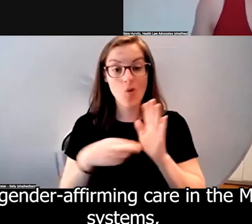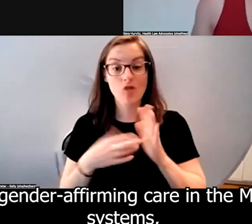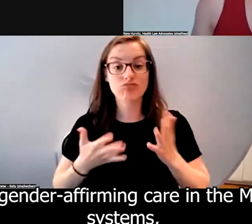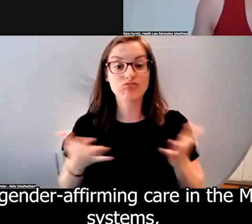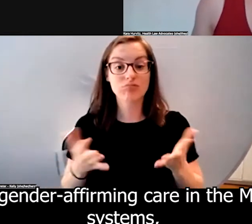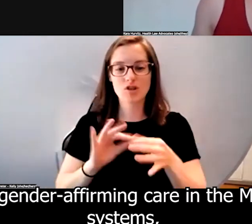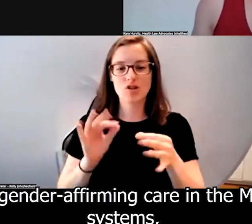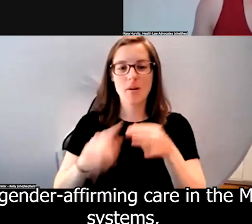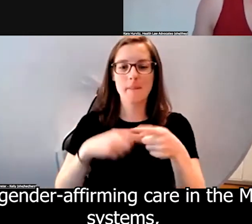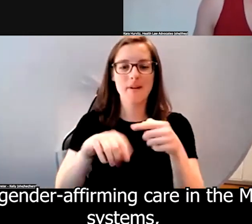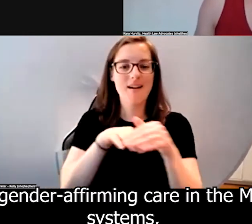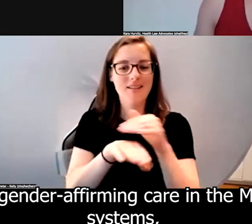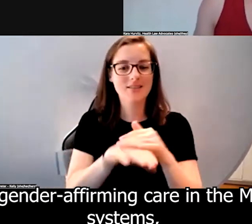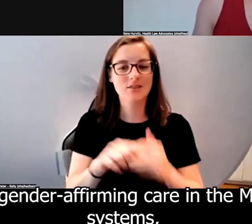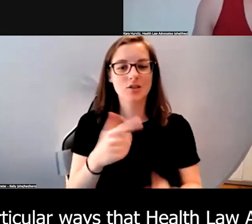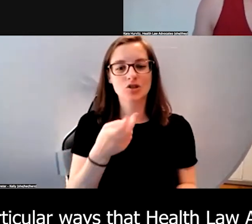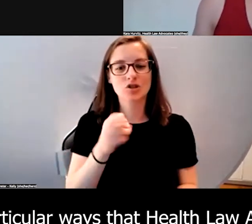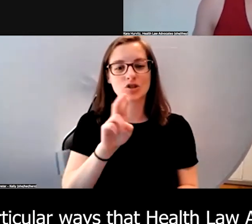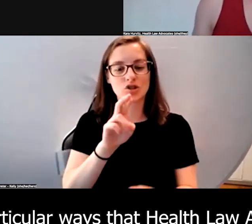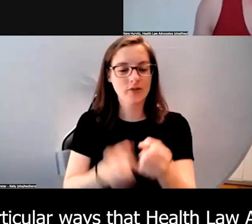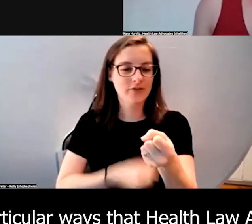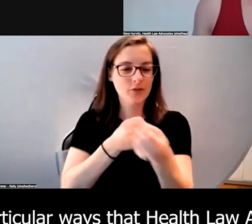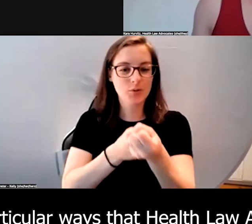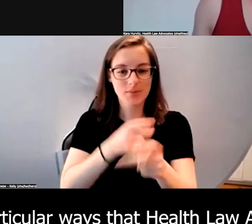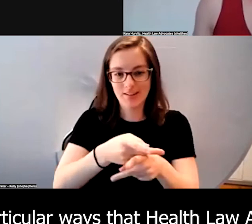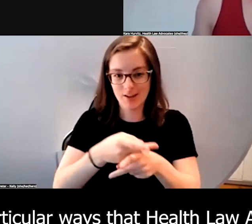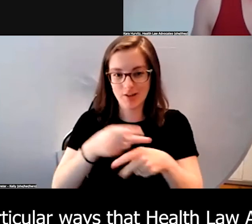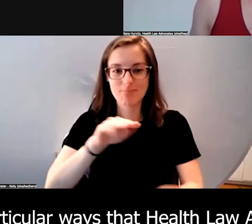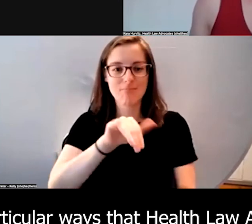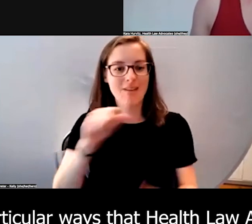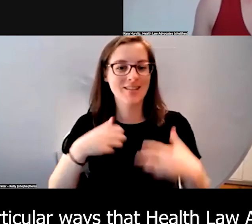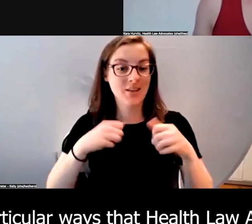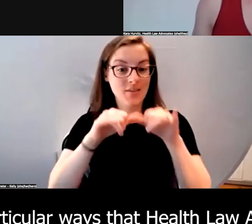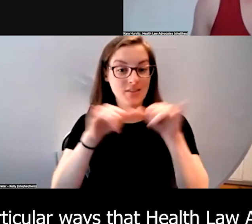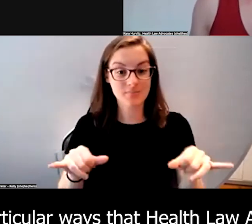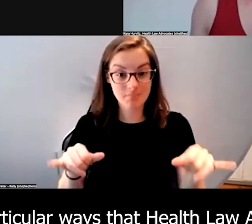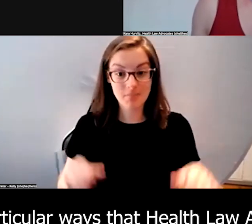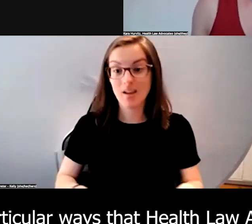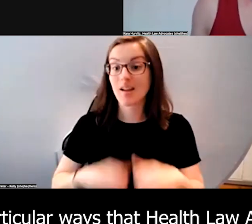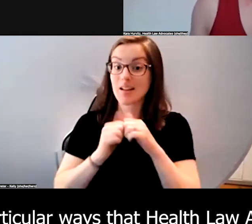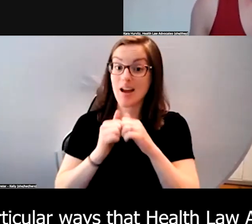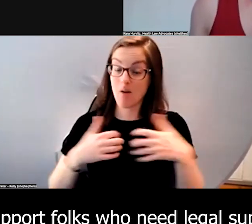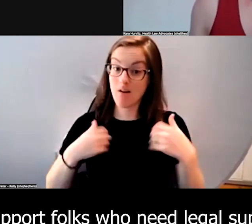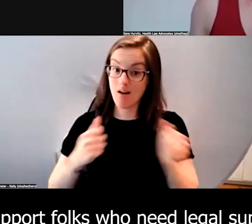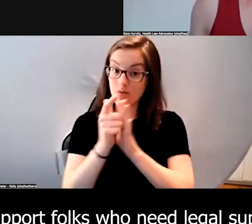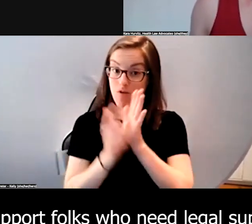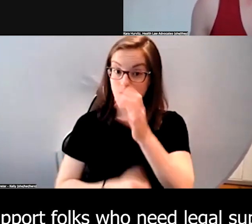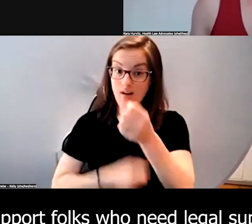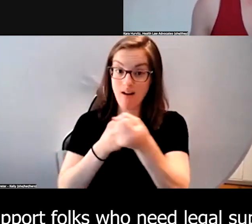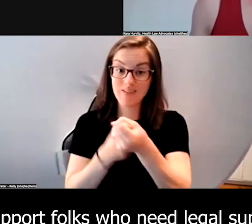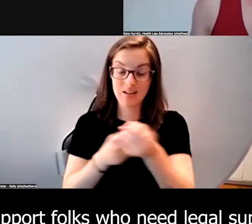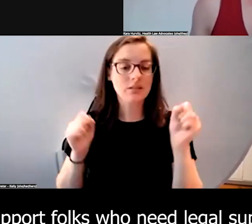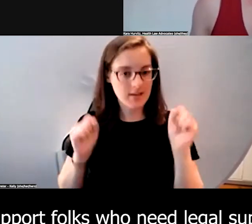gender affirming care in the mass health systems, and in particular, ways that Health Law Advocates can